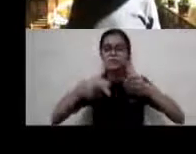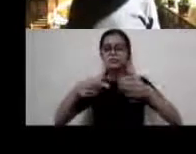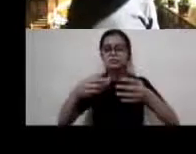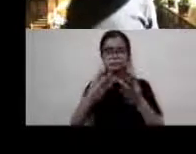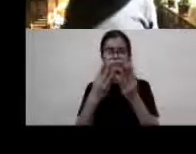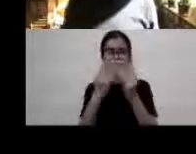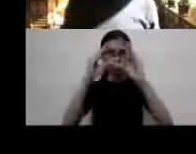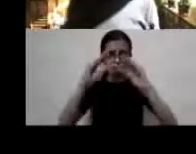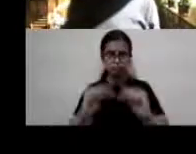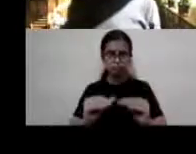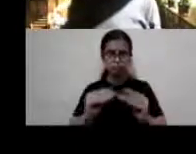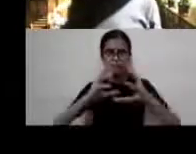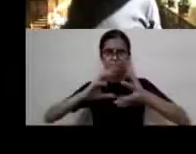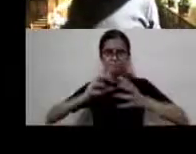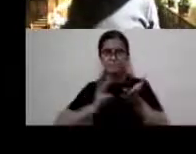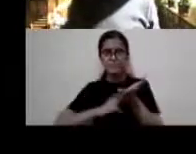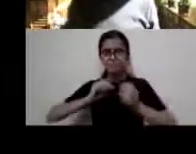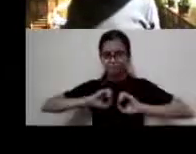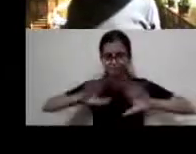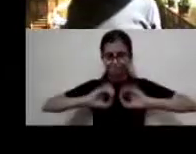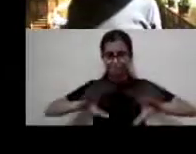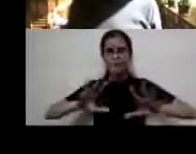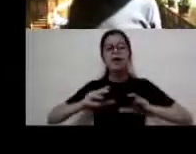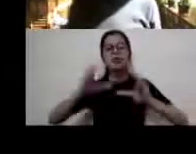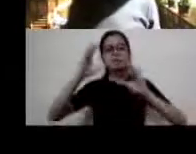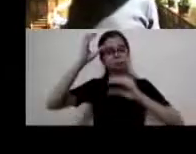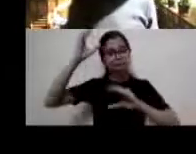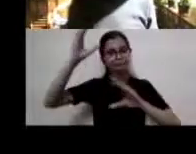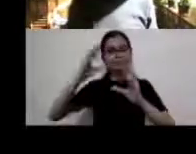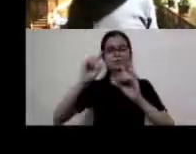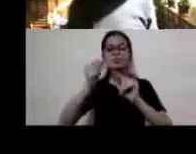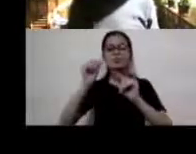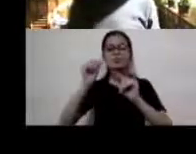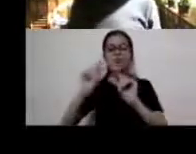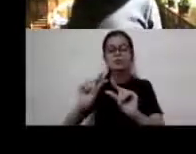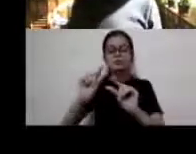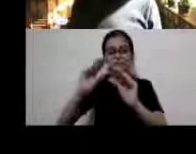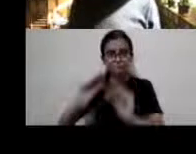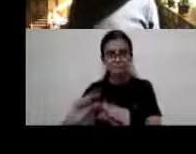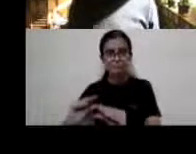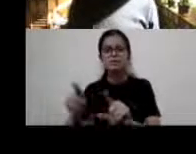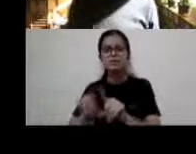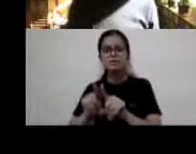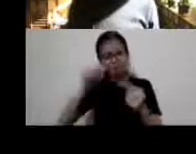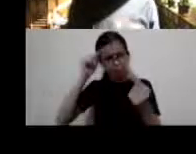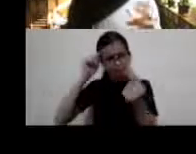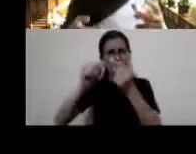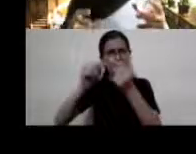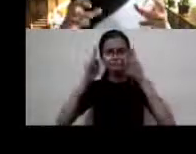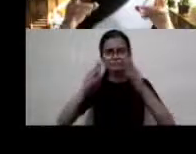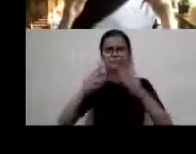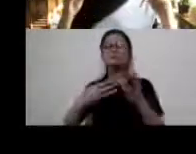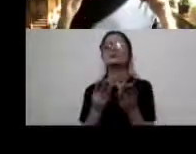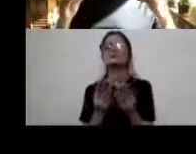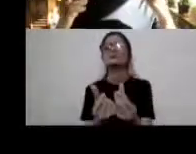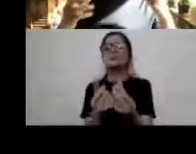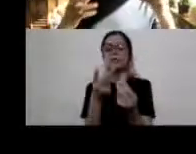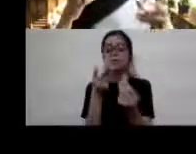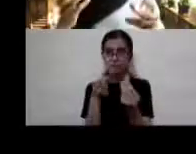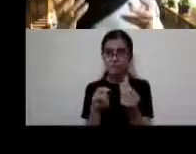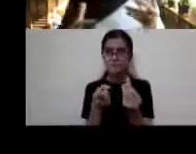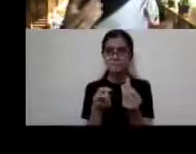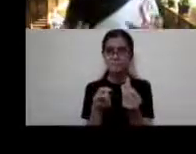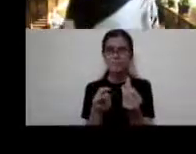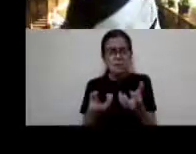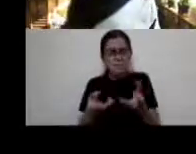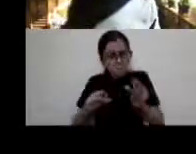reducing the manufacturing costs. Only if we are able to come up with solutions that are not